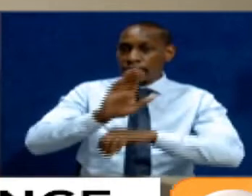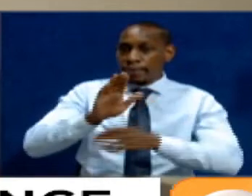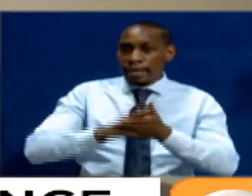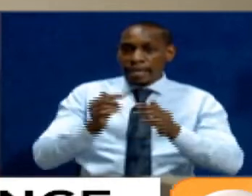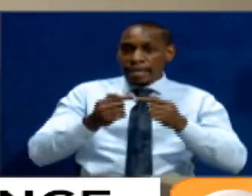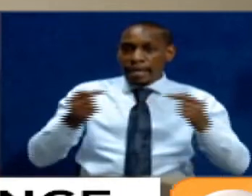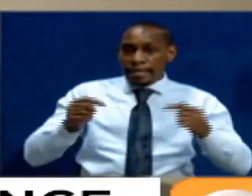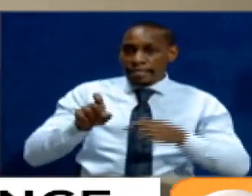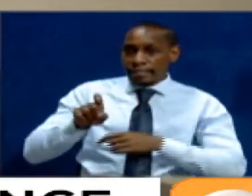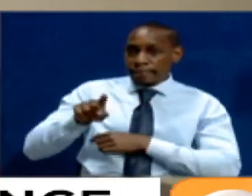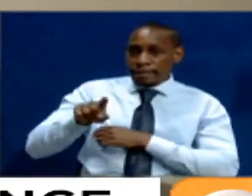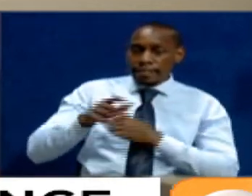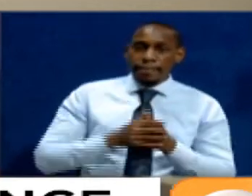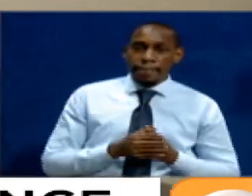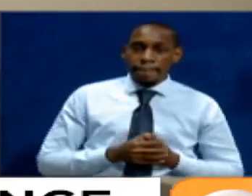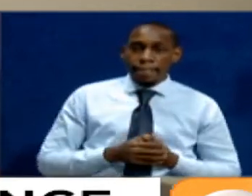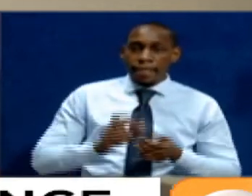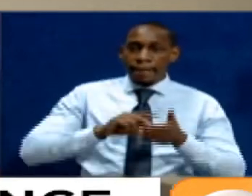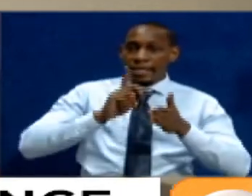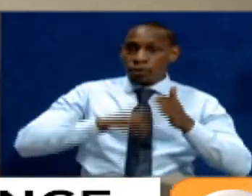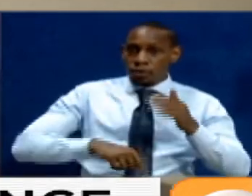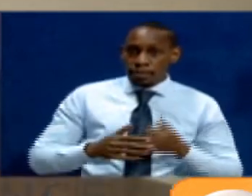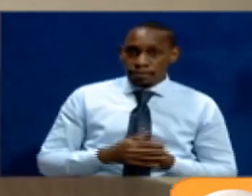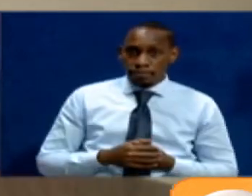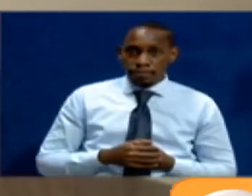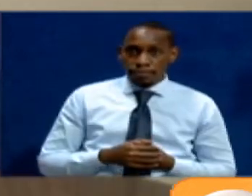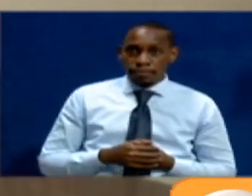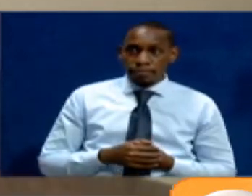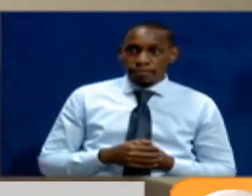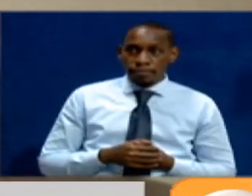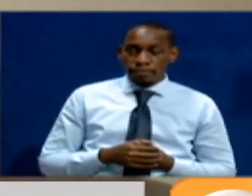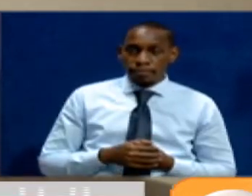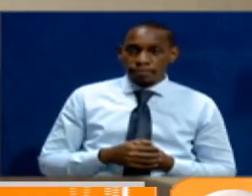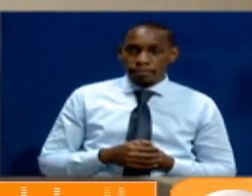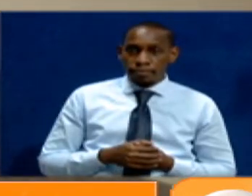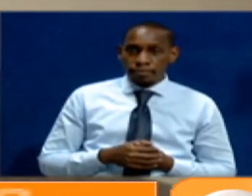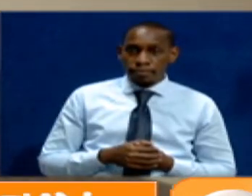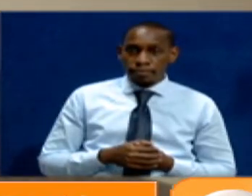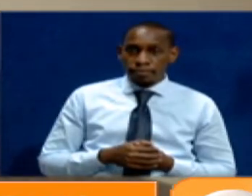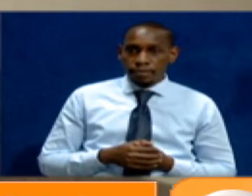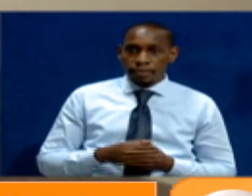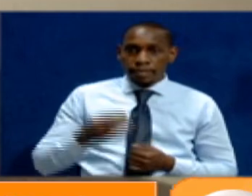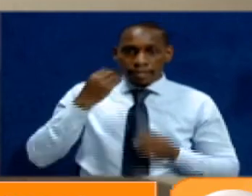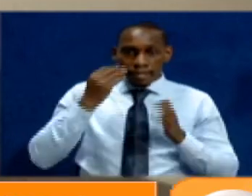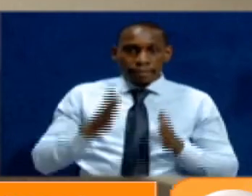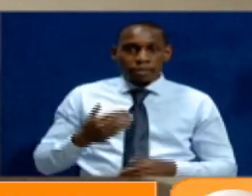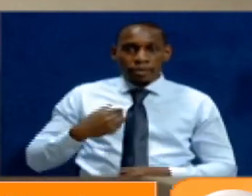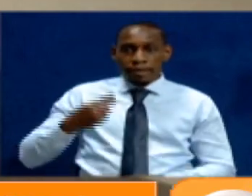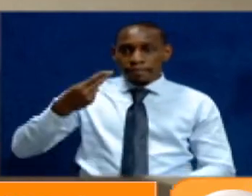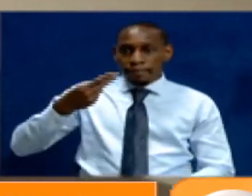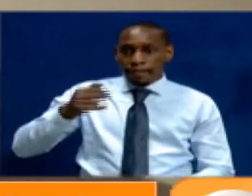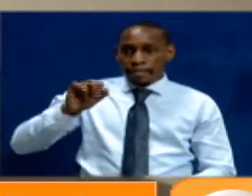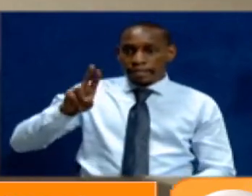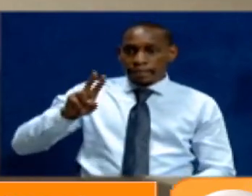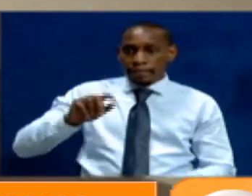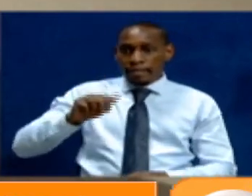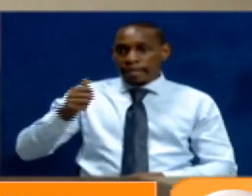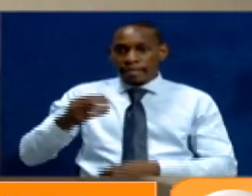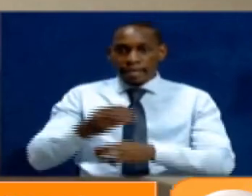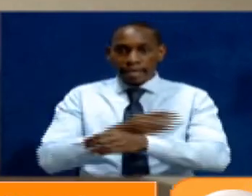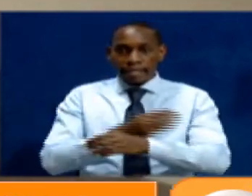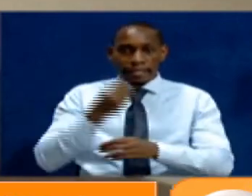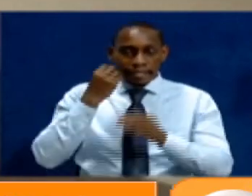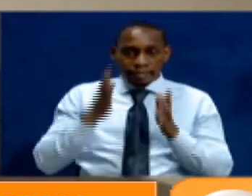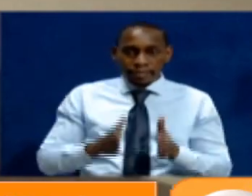you against the virus. Therefore, we have patients with HIV, patients with cancer,